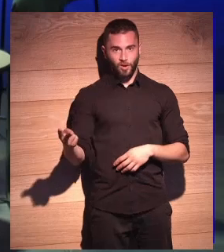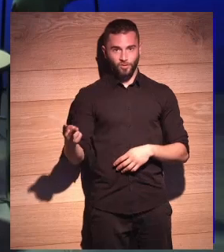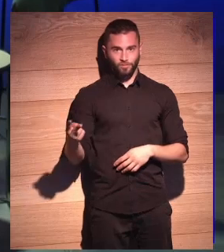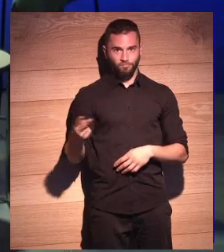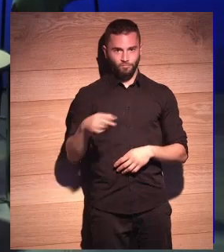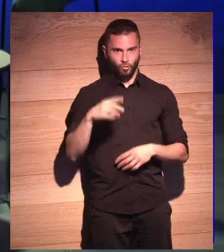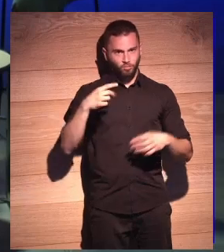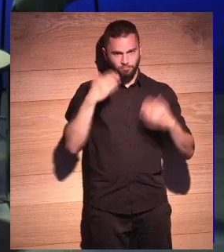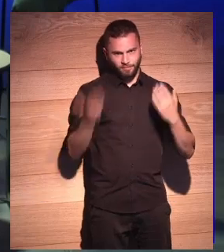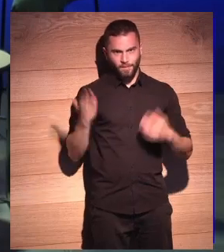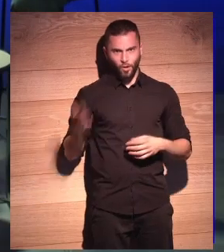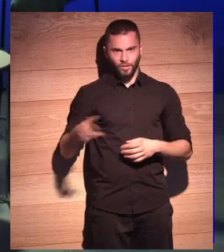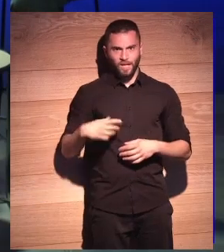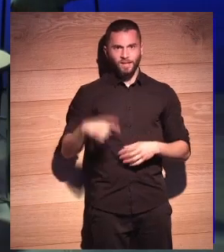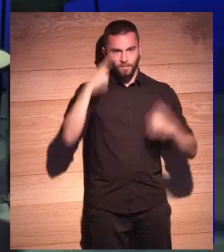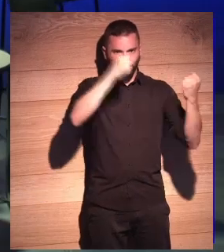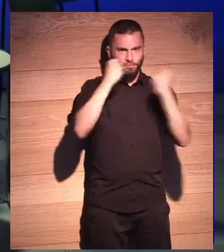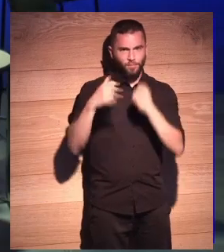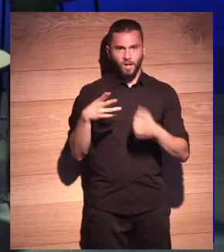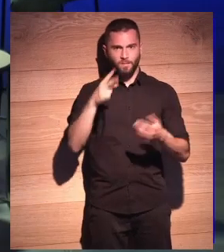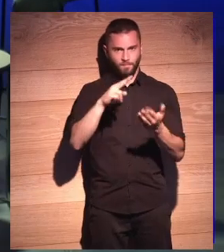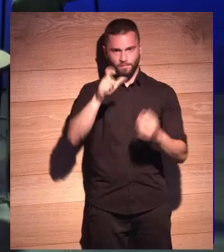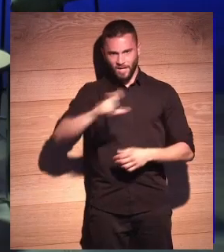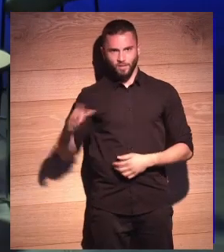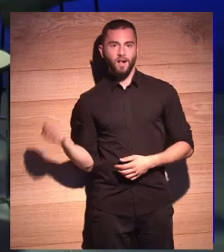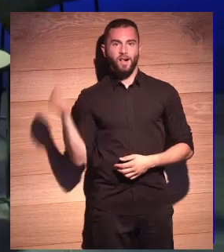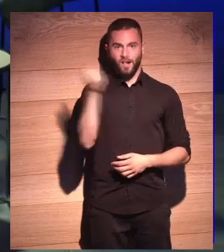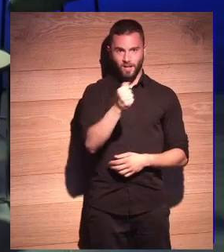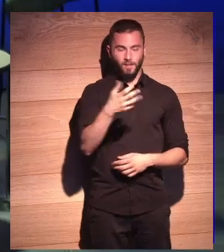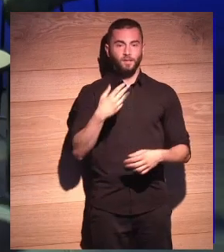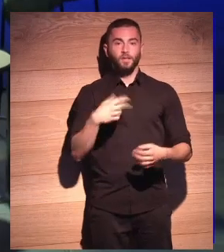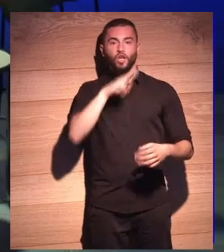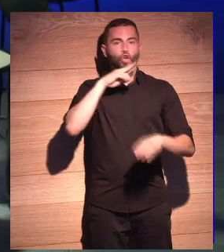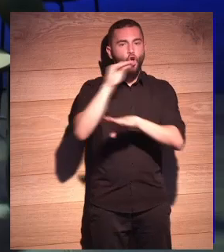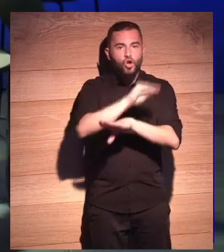ones have curators who maintain that, and they